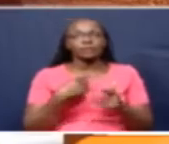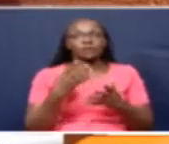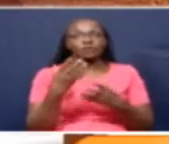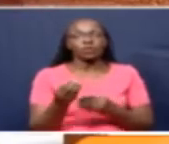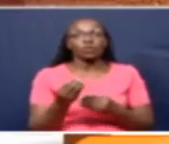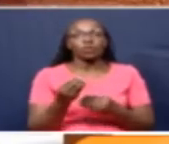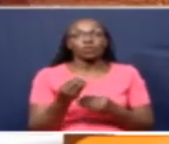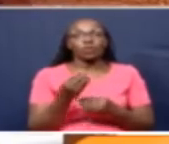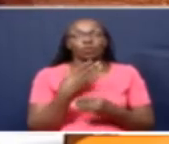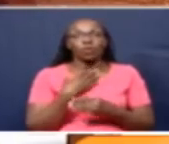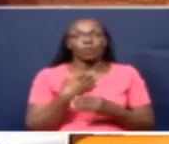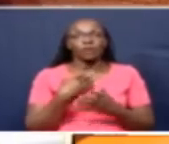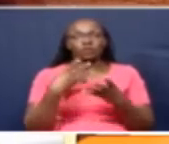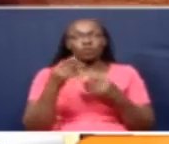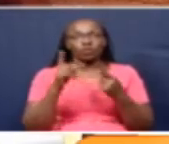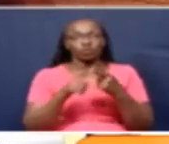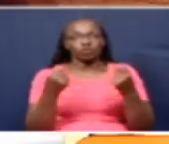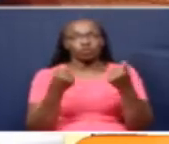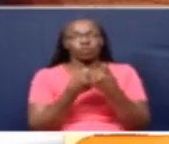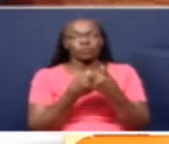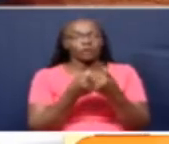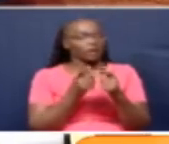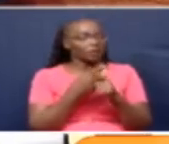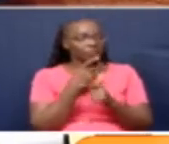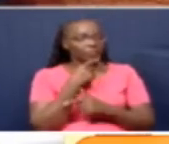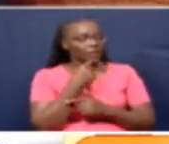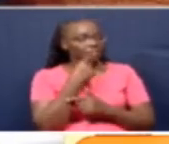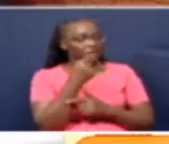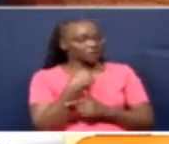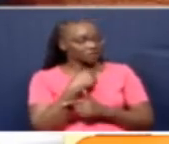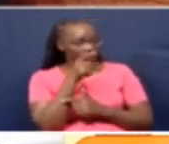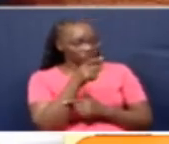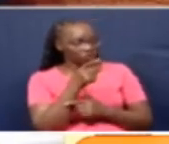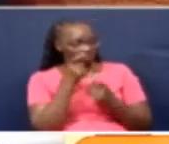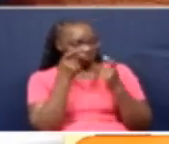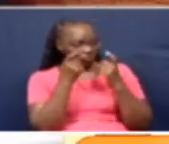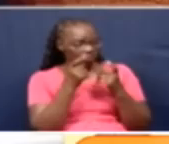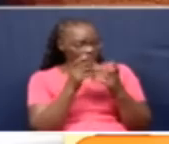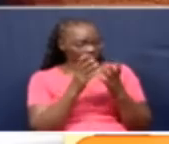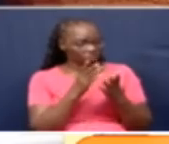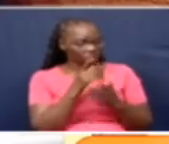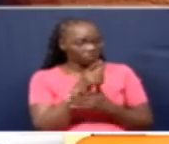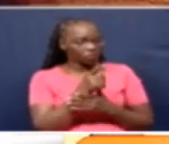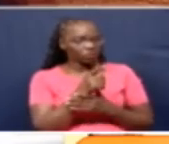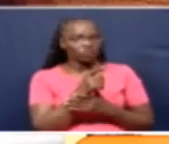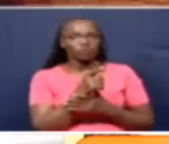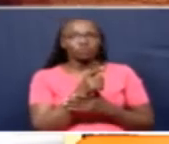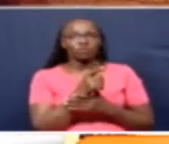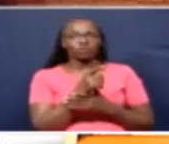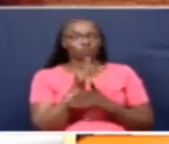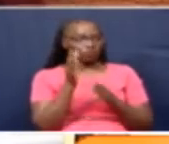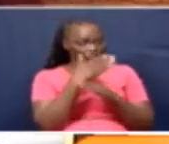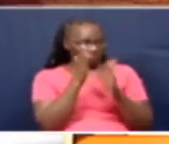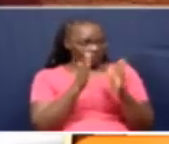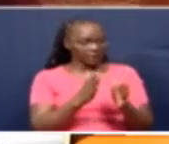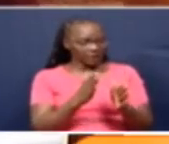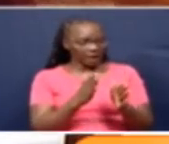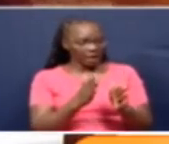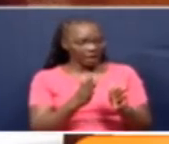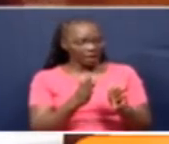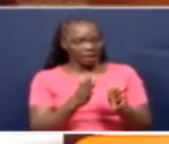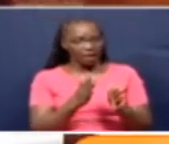into this talent competition. The guy said to me, are you a singer? I said, well, no, but I mean, I want to do it. Okay, come here. Come here,